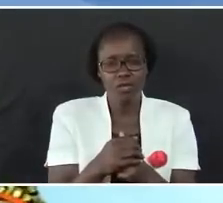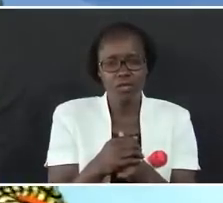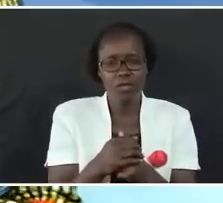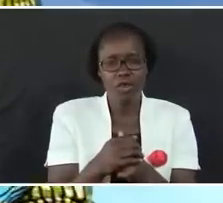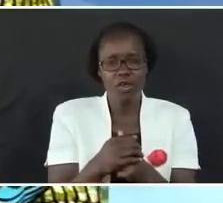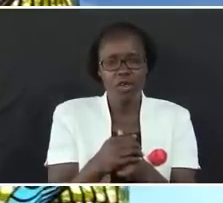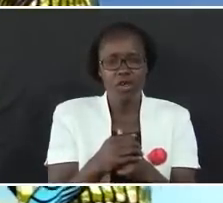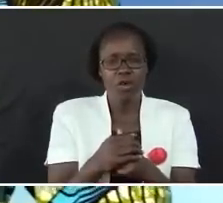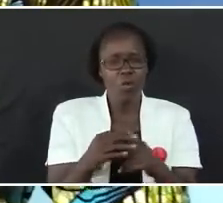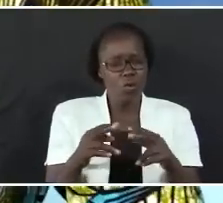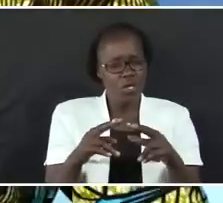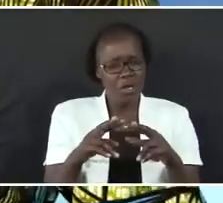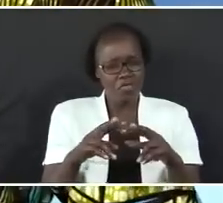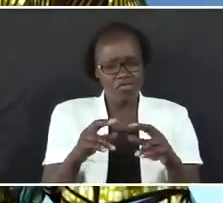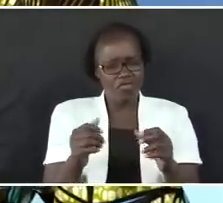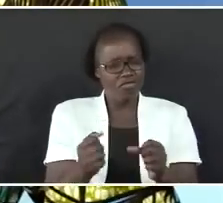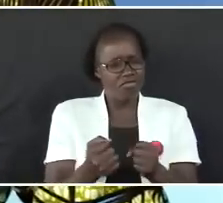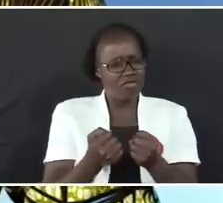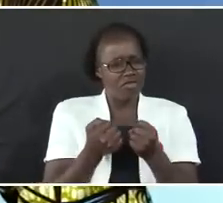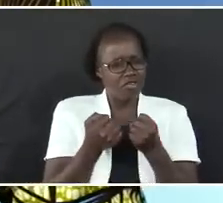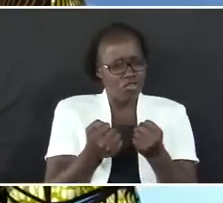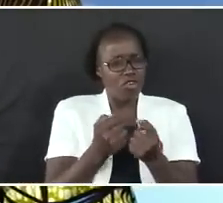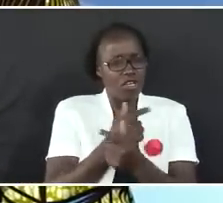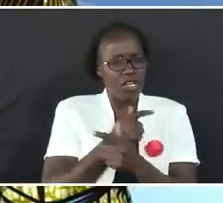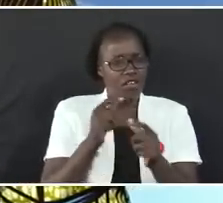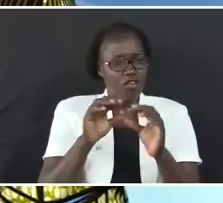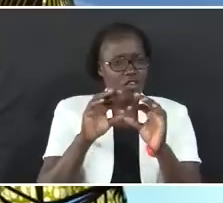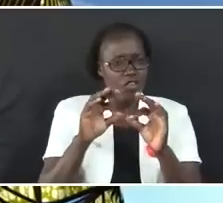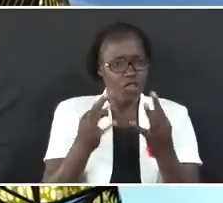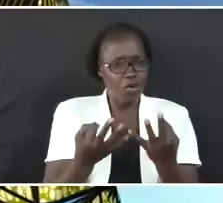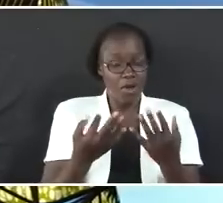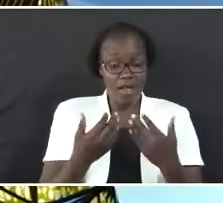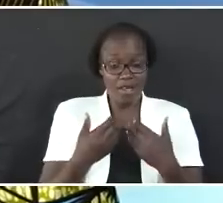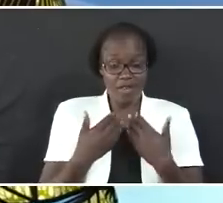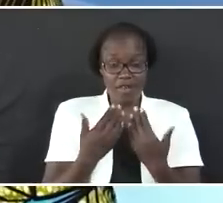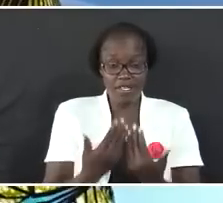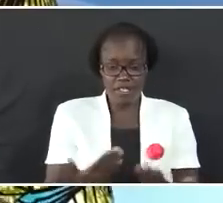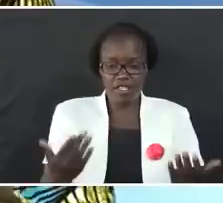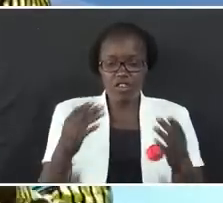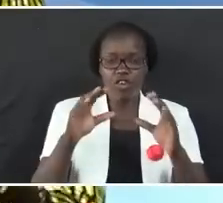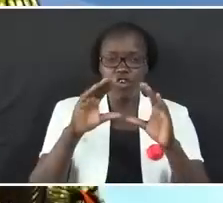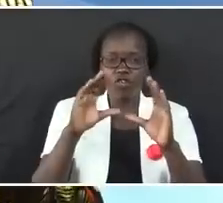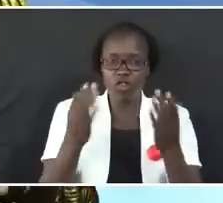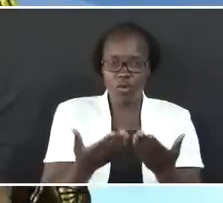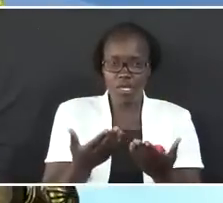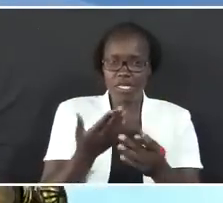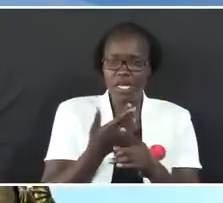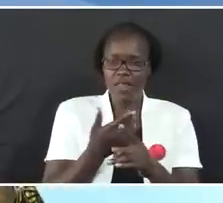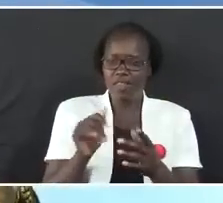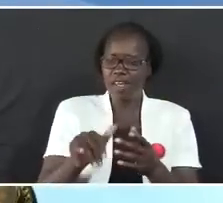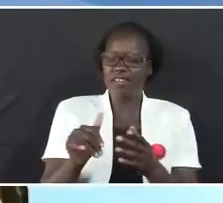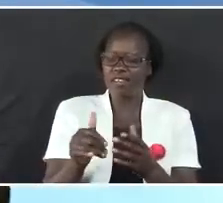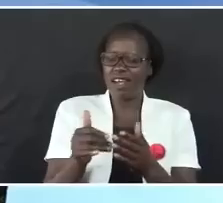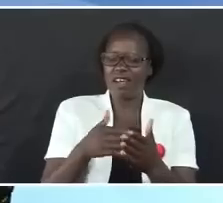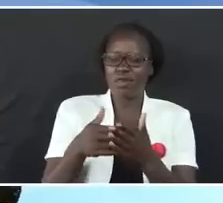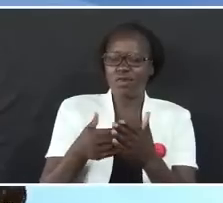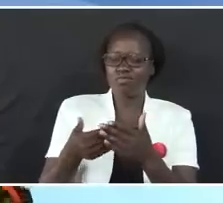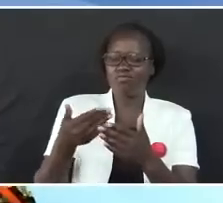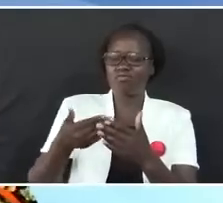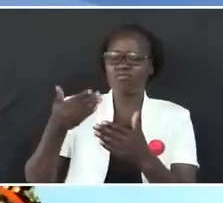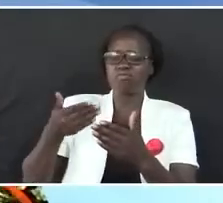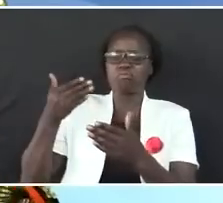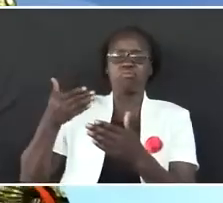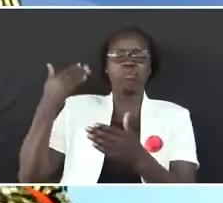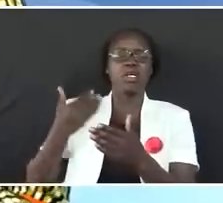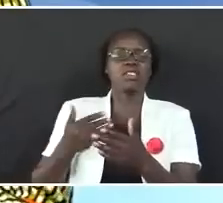We have such a strong love for the world and the things of the world that pass away. Every